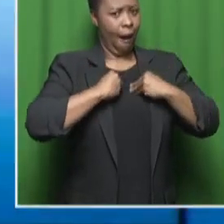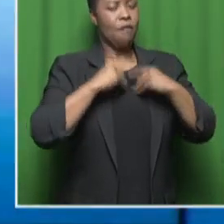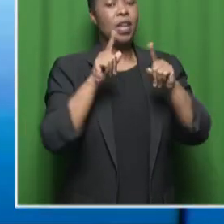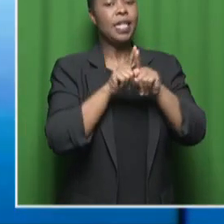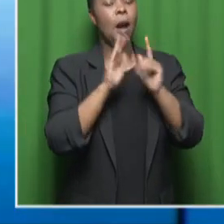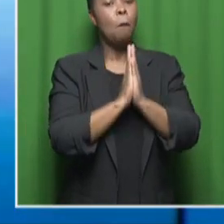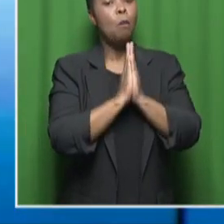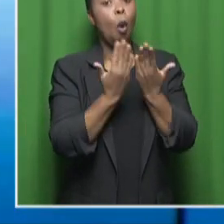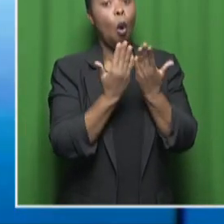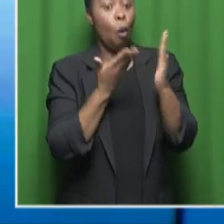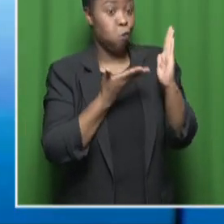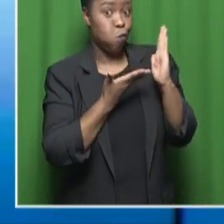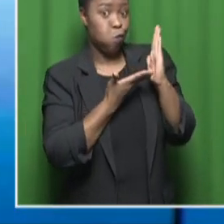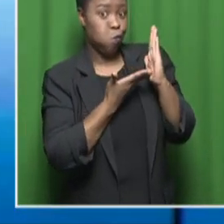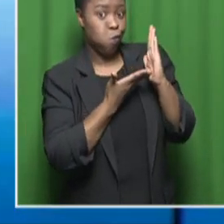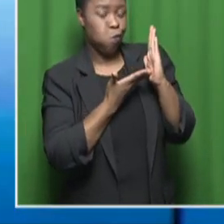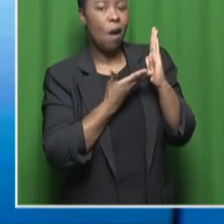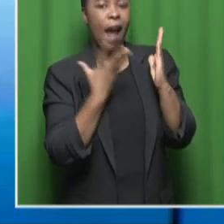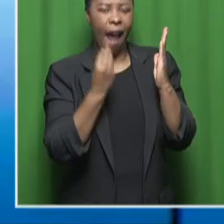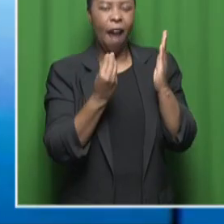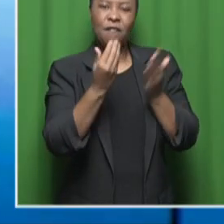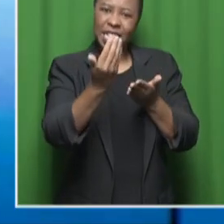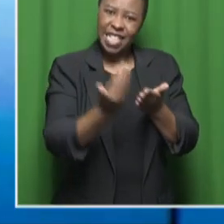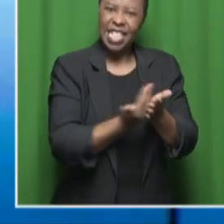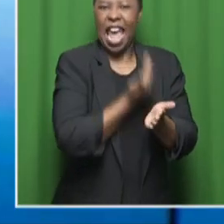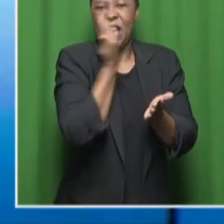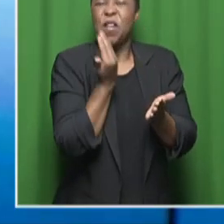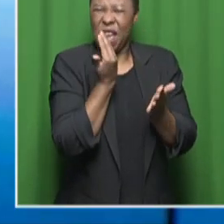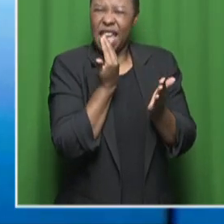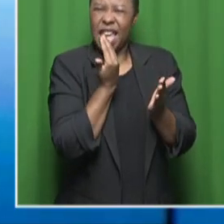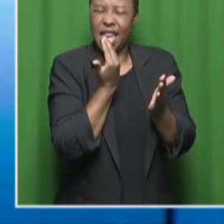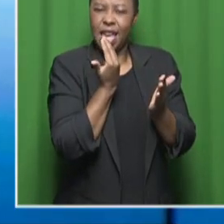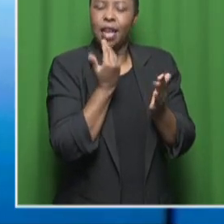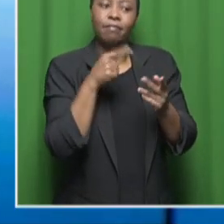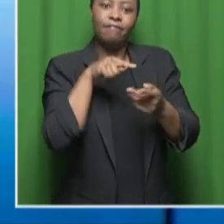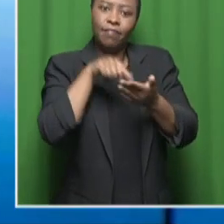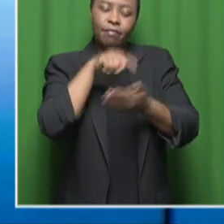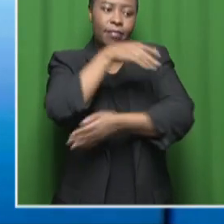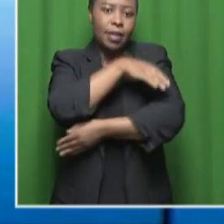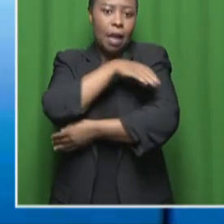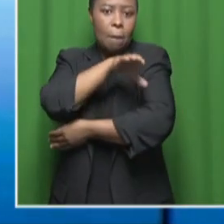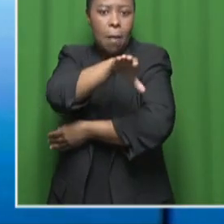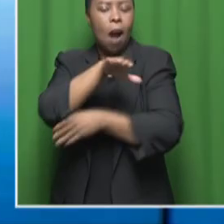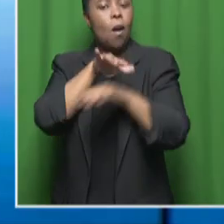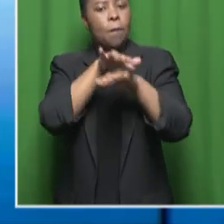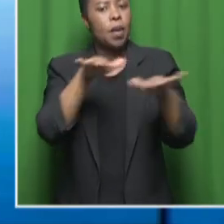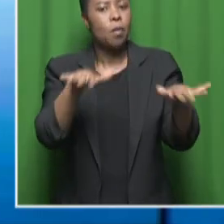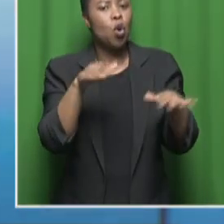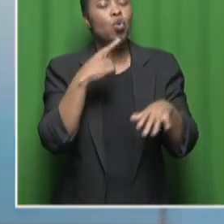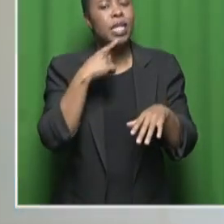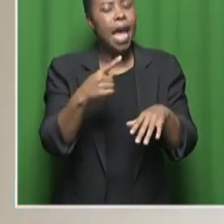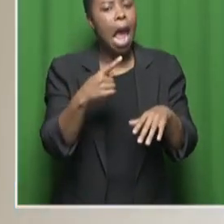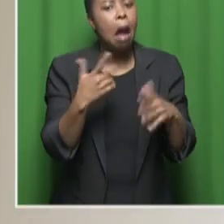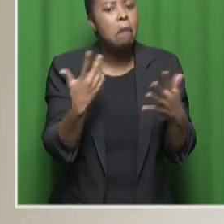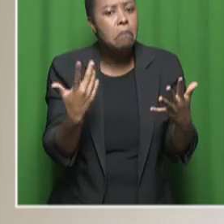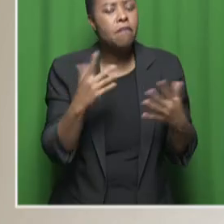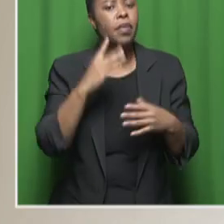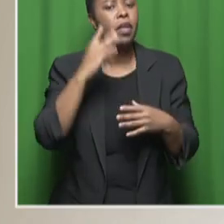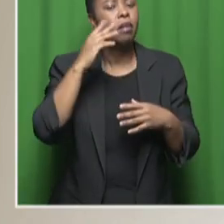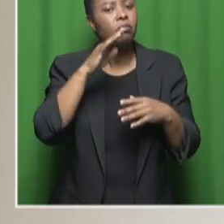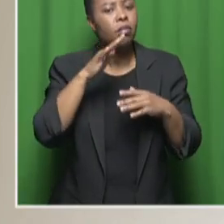some stories that have a redemption feel to it. Okay. That sort of empower people to say, given all that's going wrong, there can still be